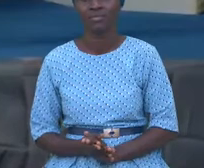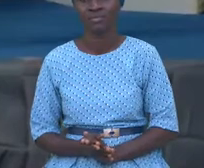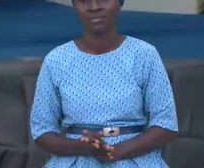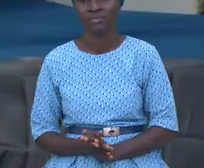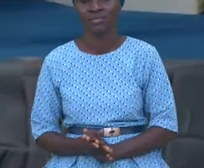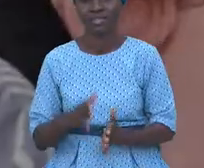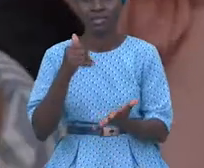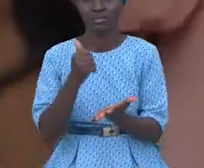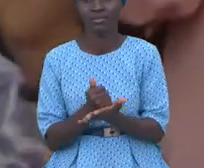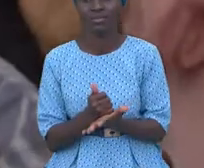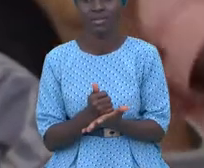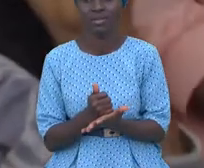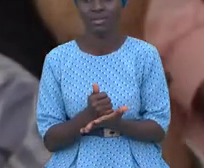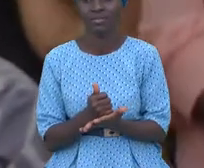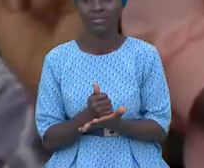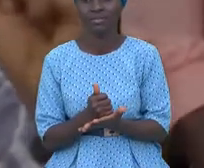Amen.